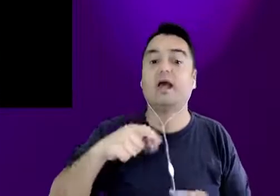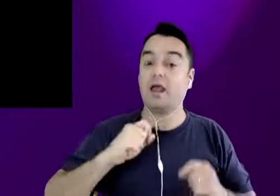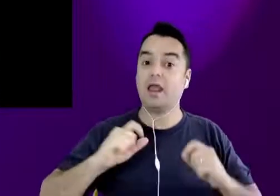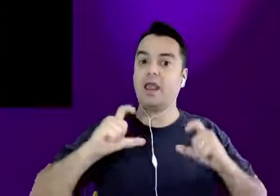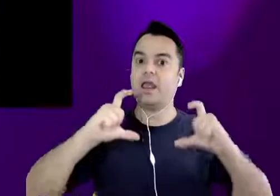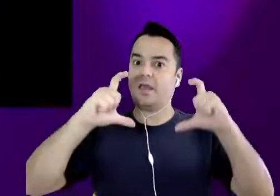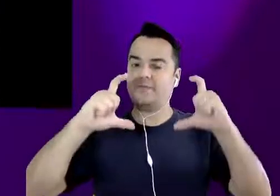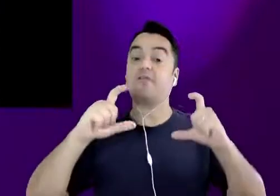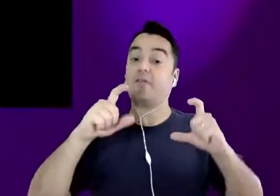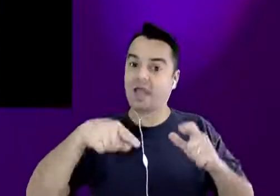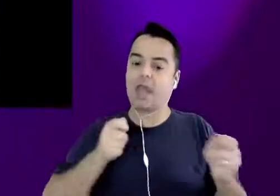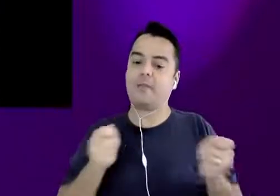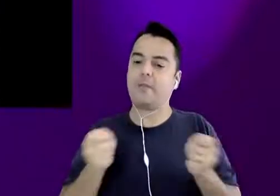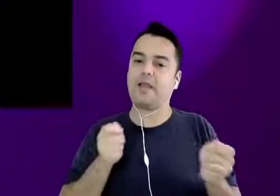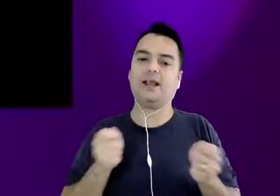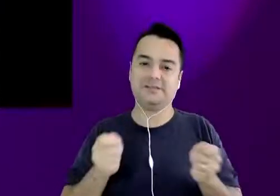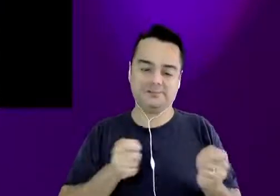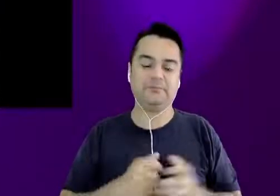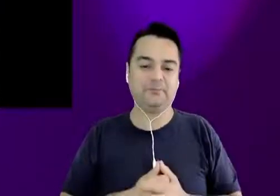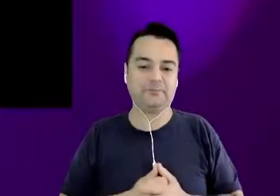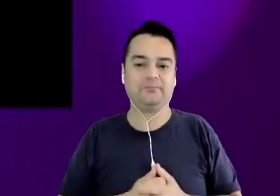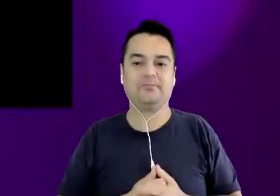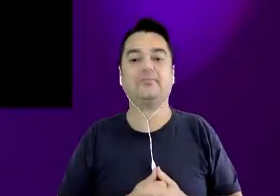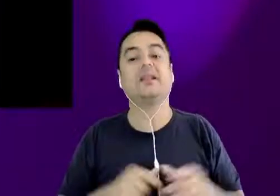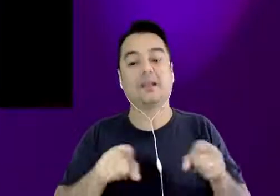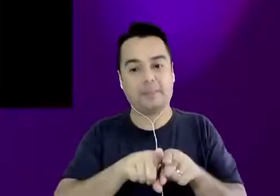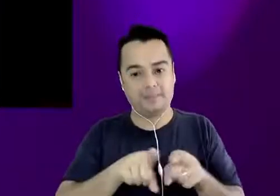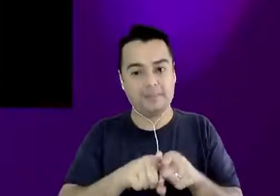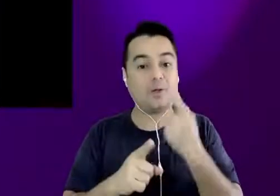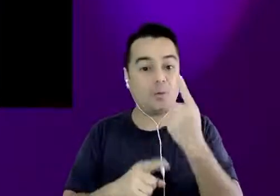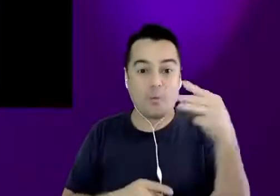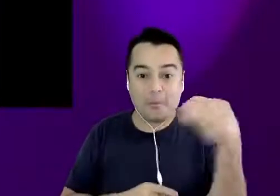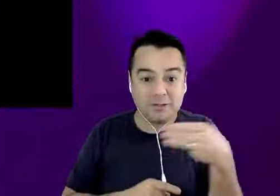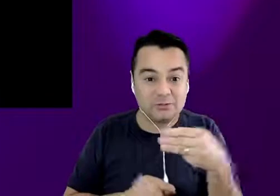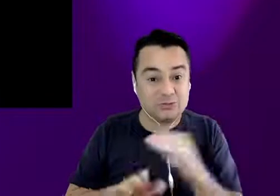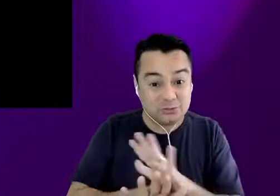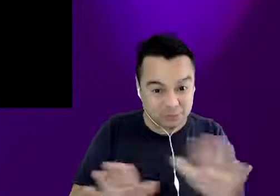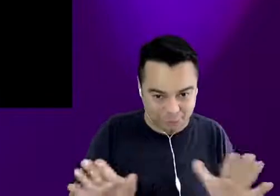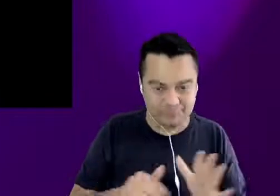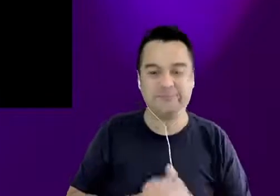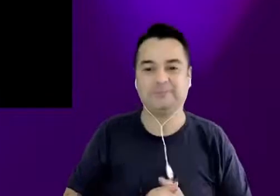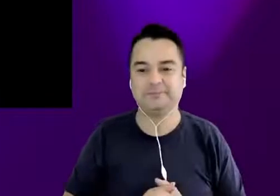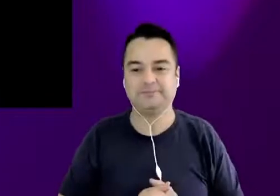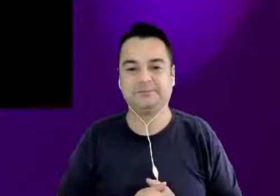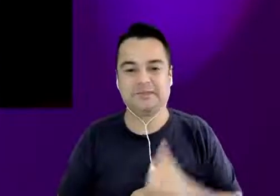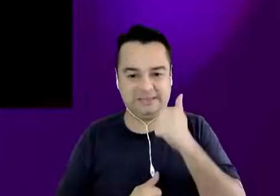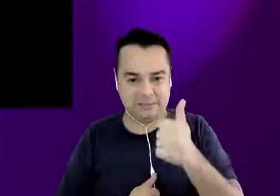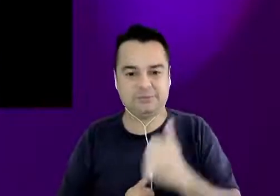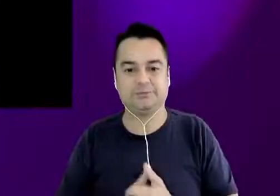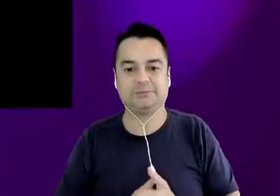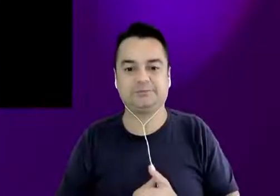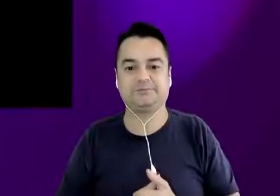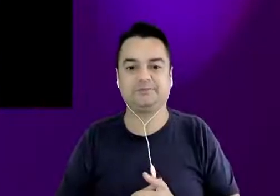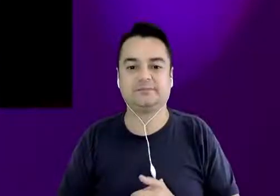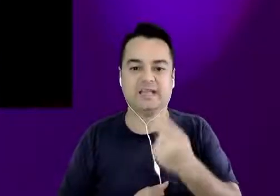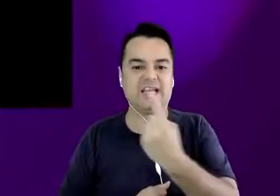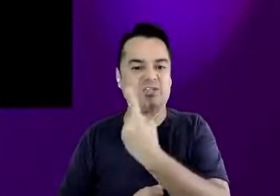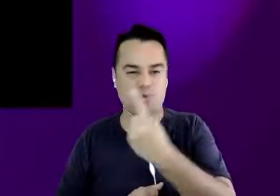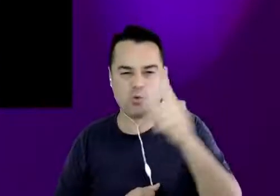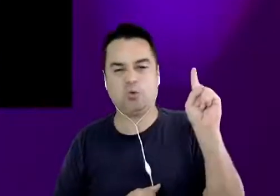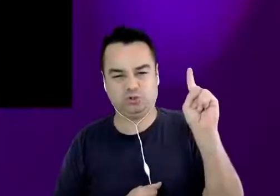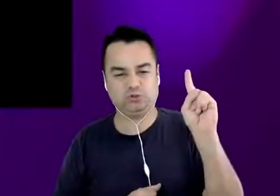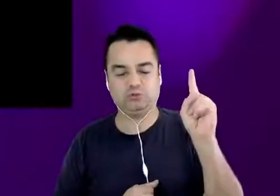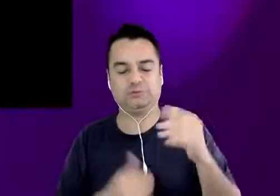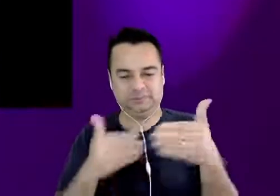Sorry, we have only 1 minute, okay? Yes, this is my last slide. And I just want to stress the